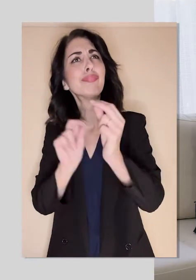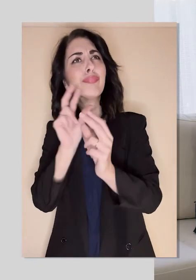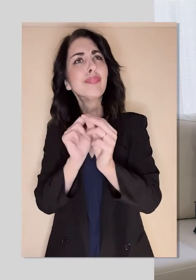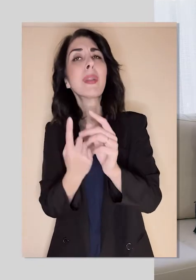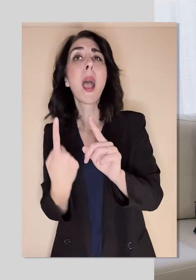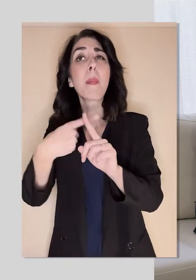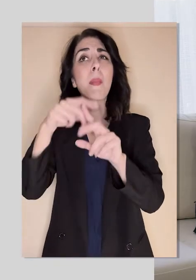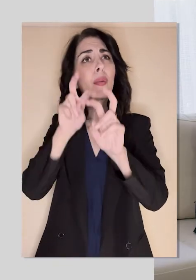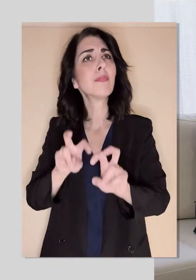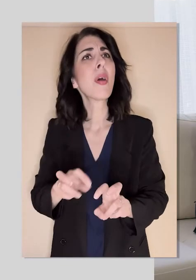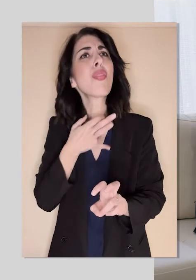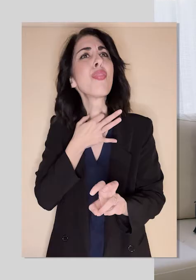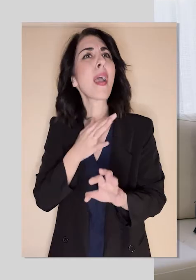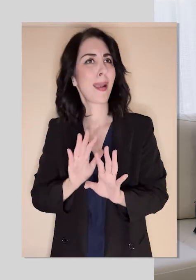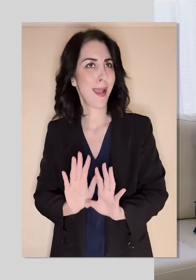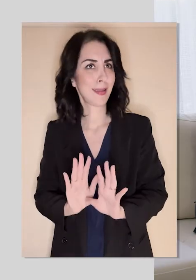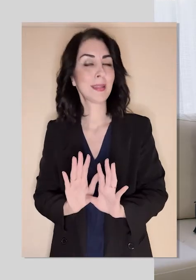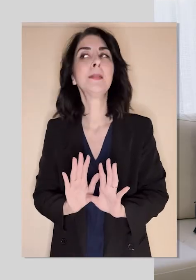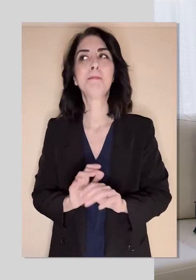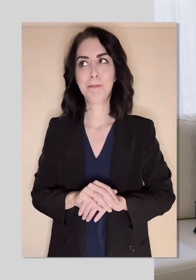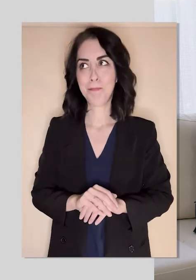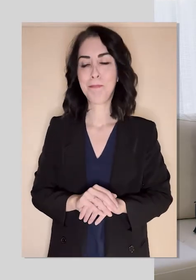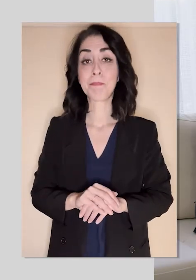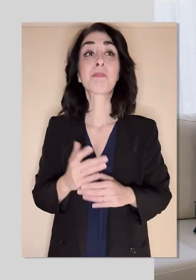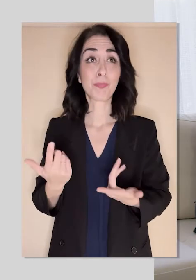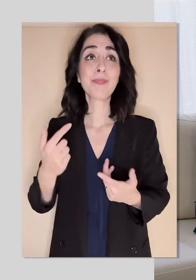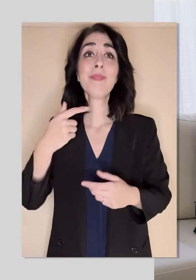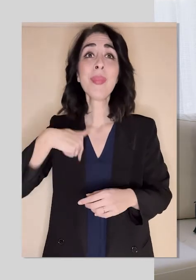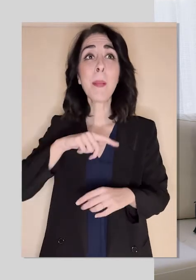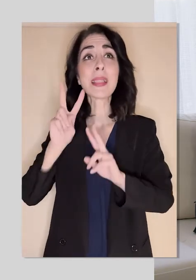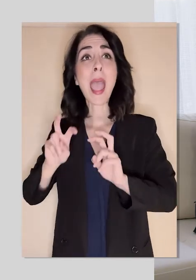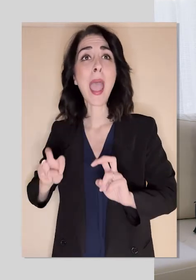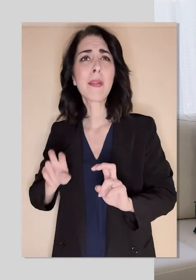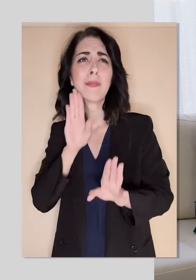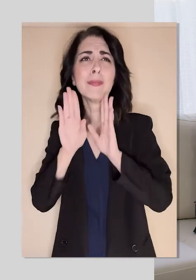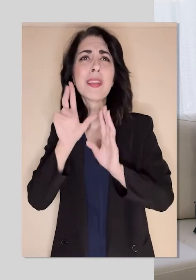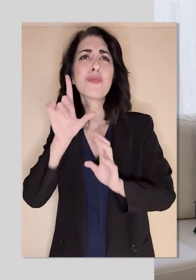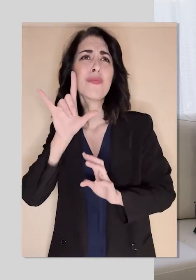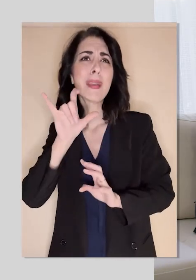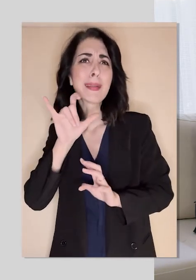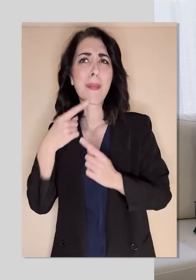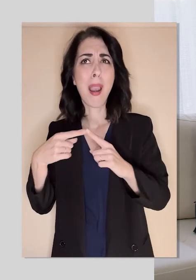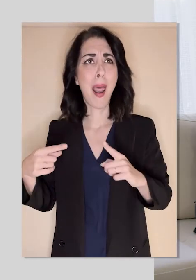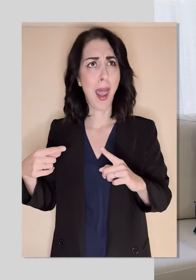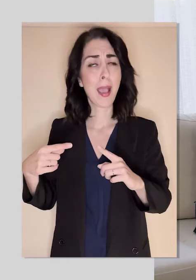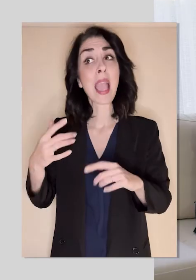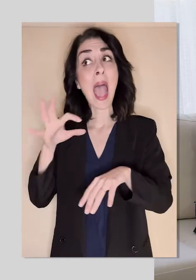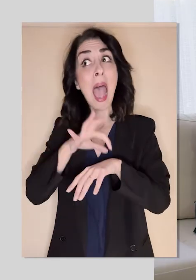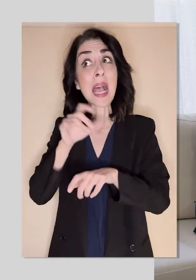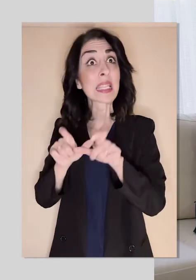poll on social media on questions patients wanted to ask you, is why do I get migraines?